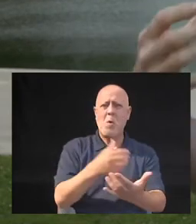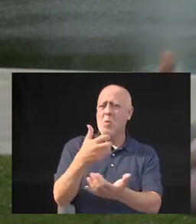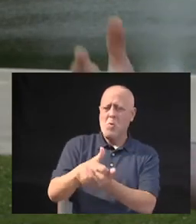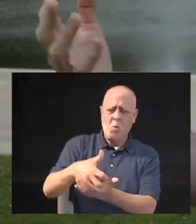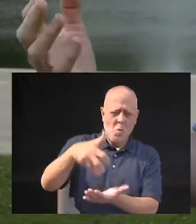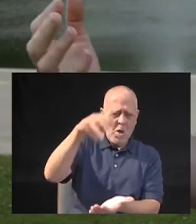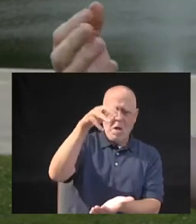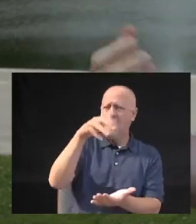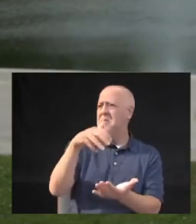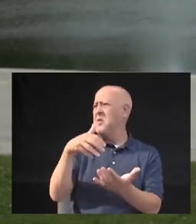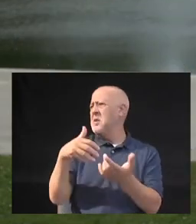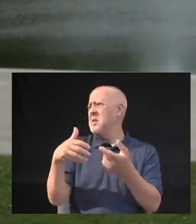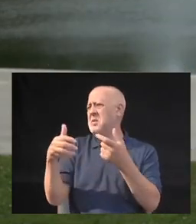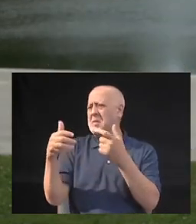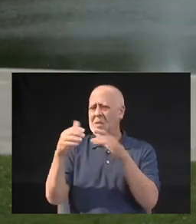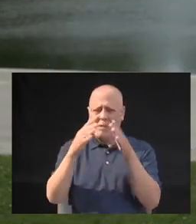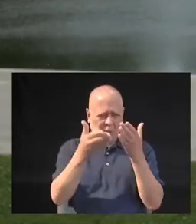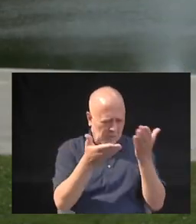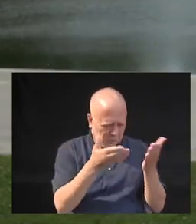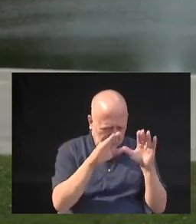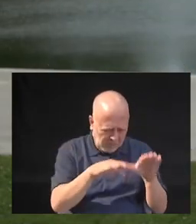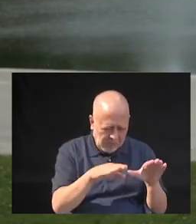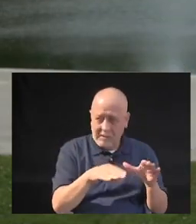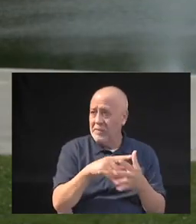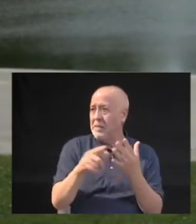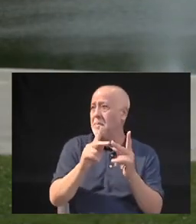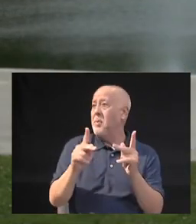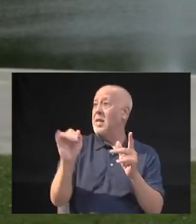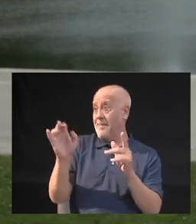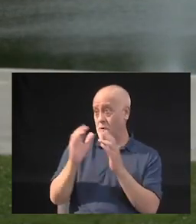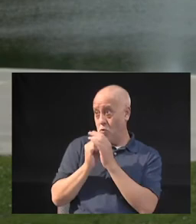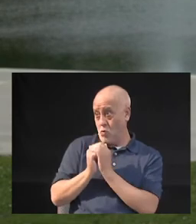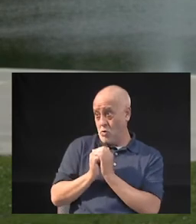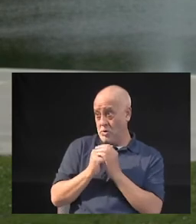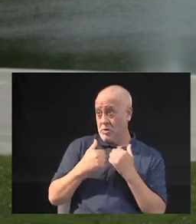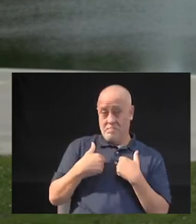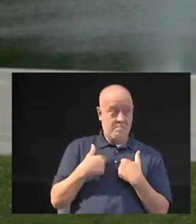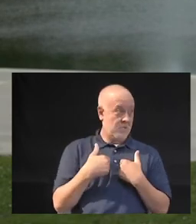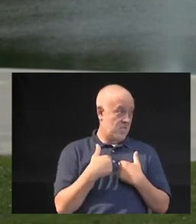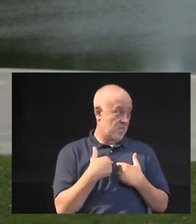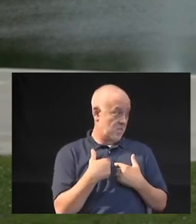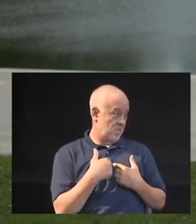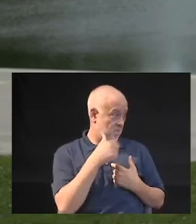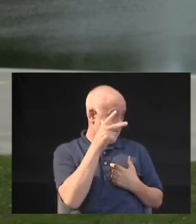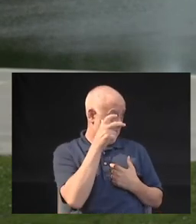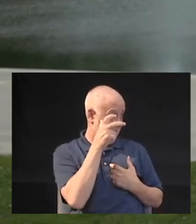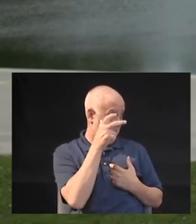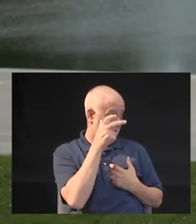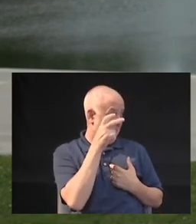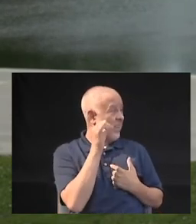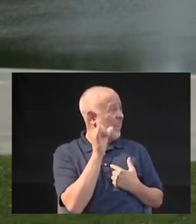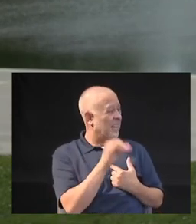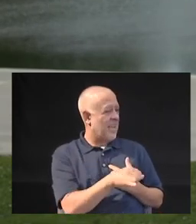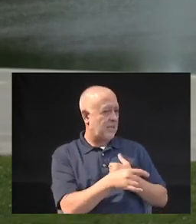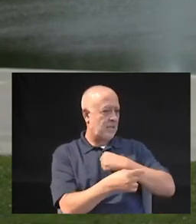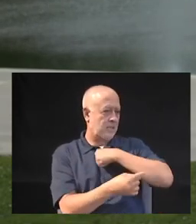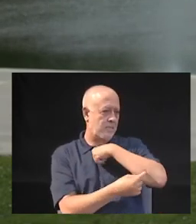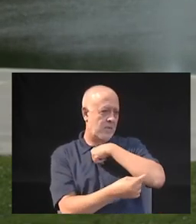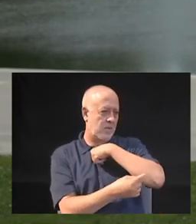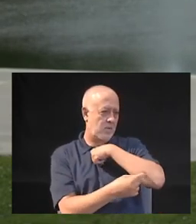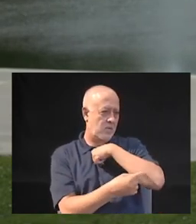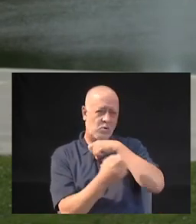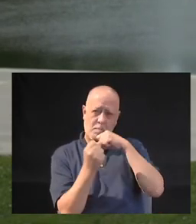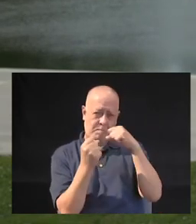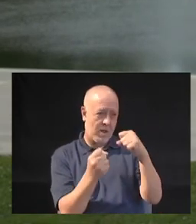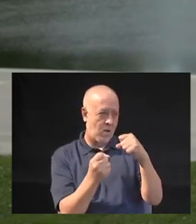give you the adulation of these people if you'll just worship me. And this is the temptation to power and